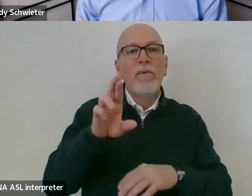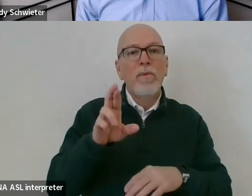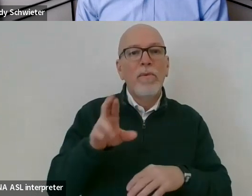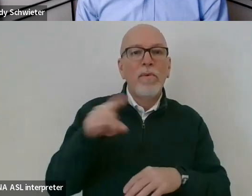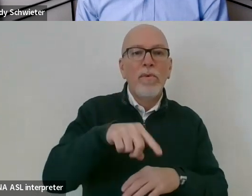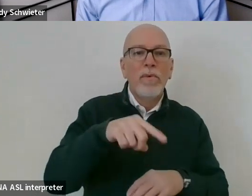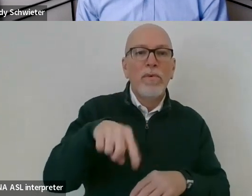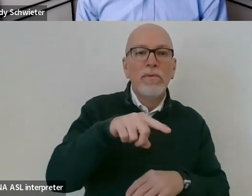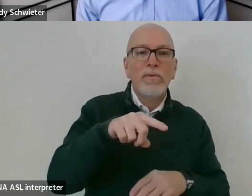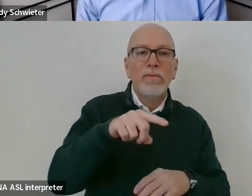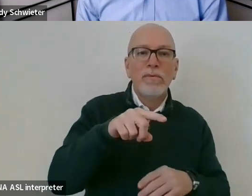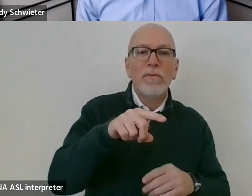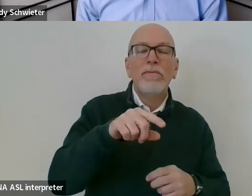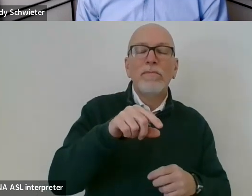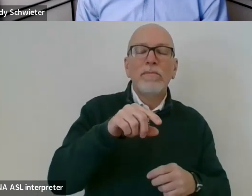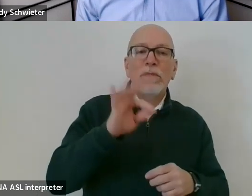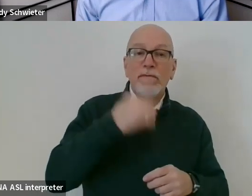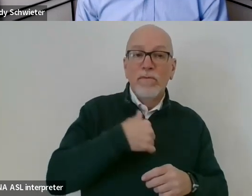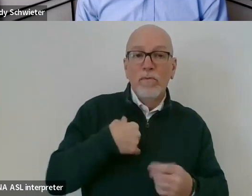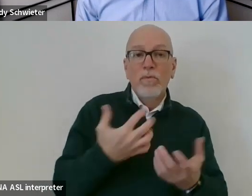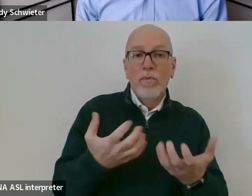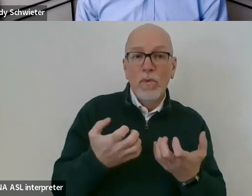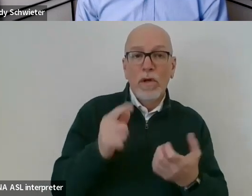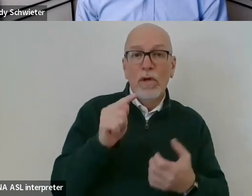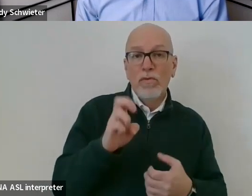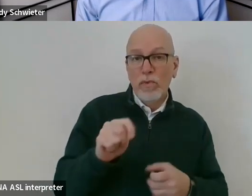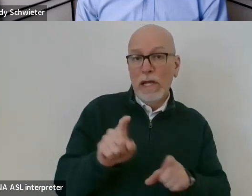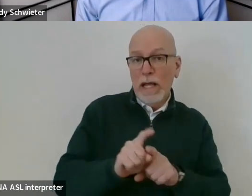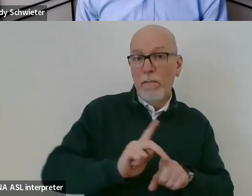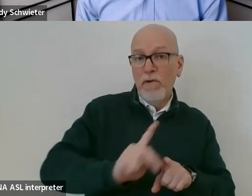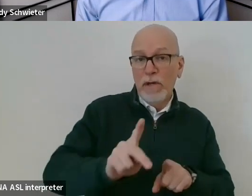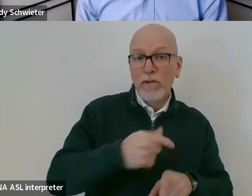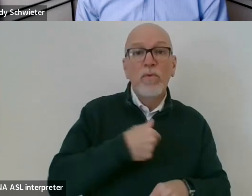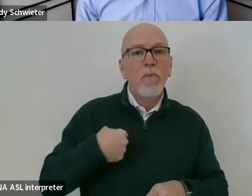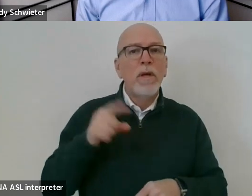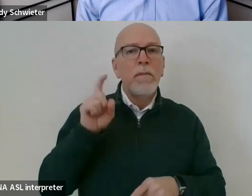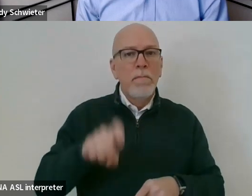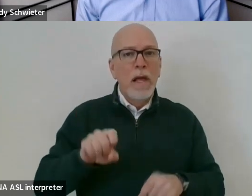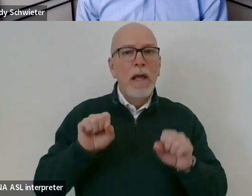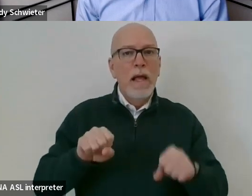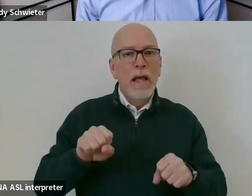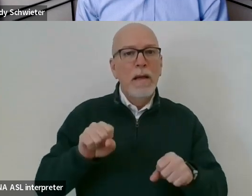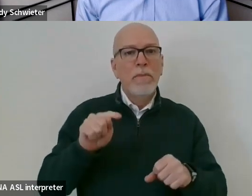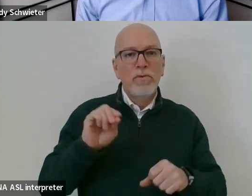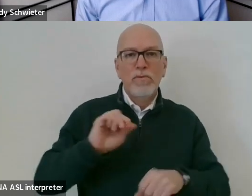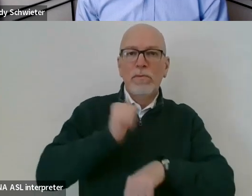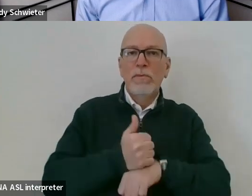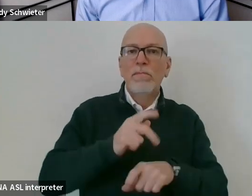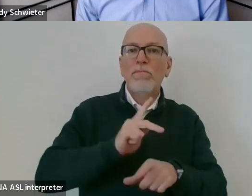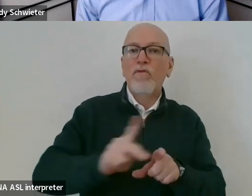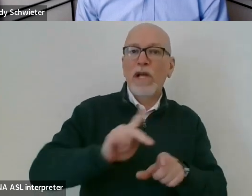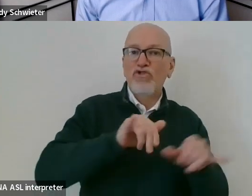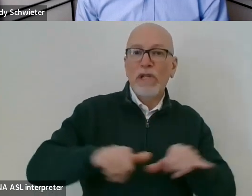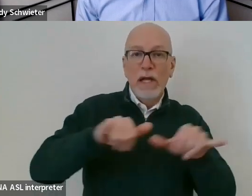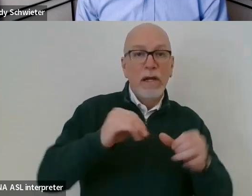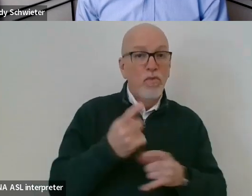dual roles. Again, if we want to be treated as professionals, we need to be able to stand to professional standards. And right